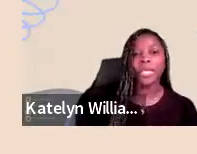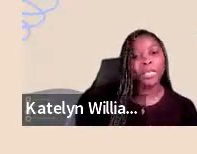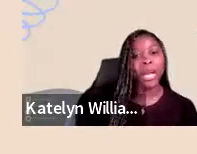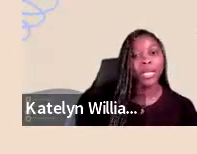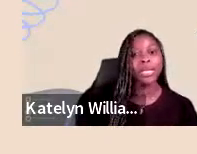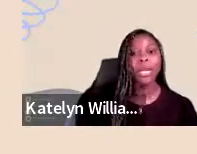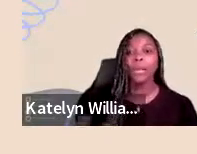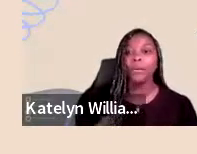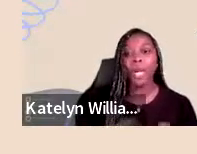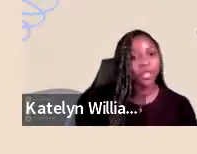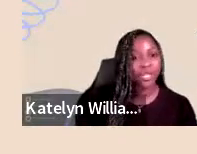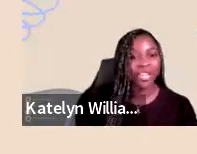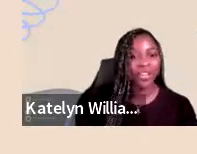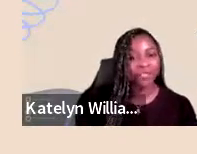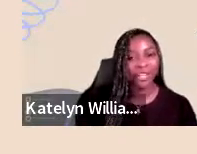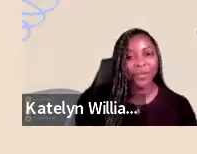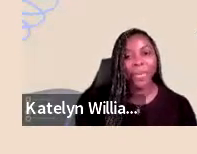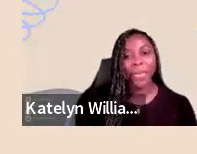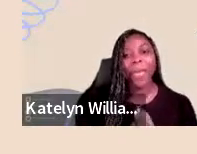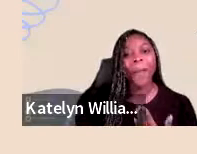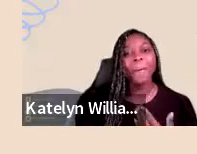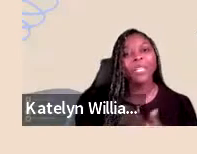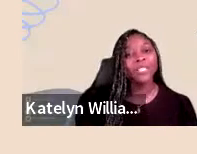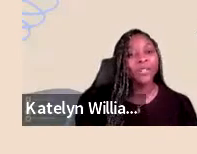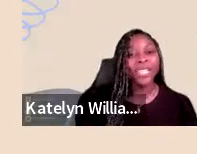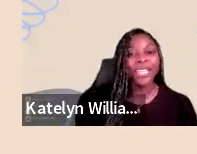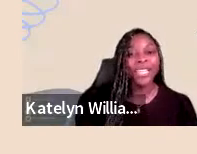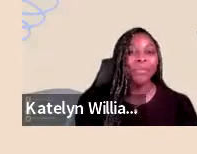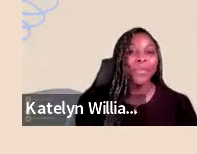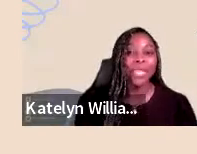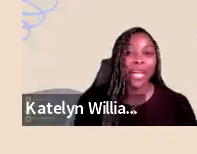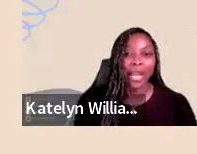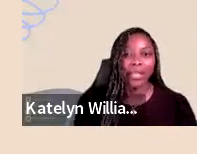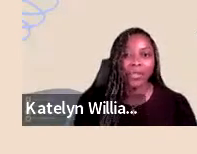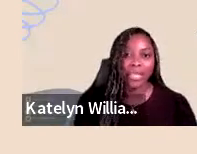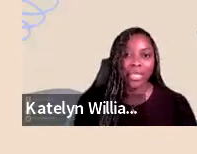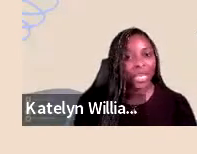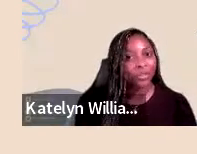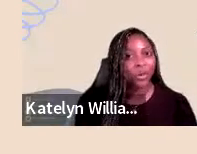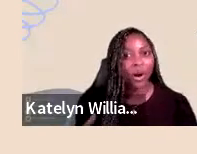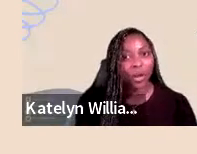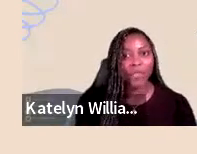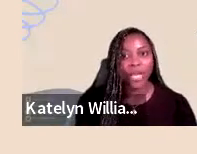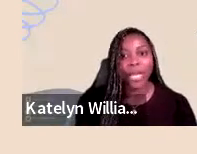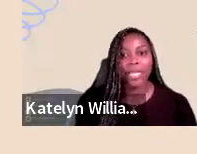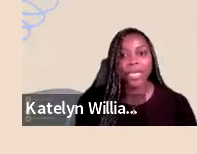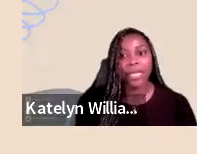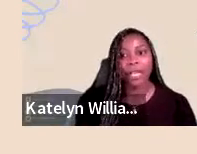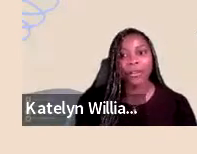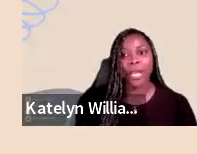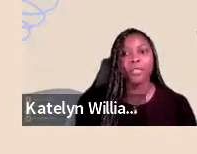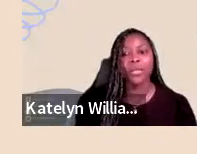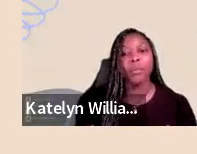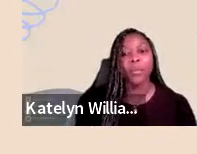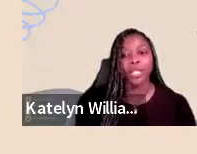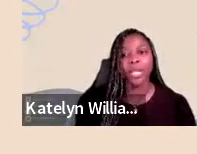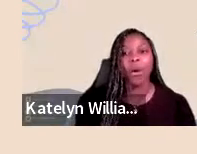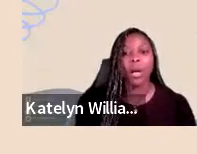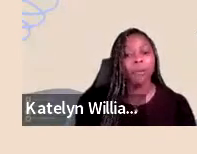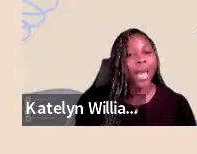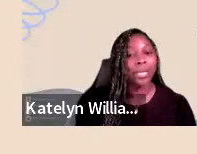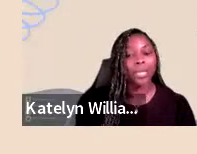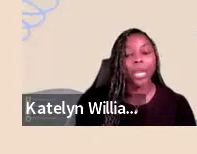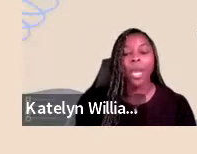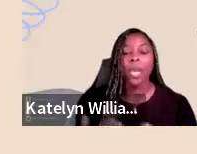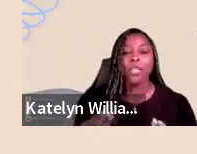videos, and TikToks, 100% free. Planoly is something that I use to schedule all of the content that I create to get pushed